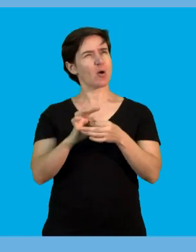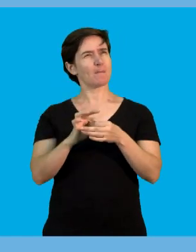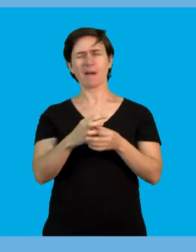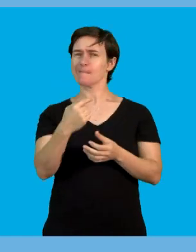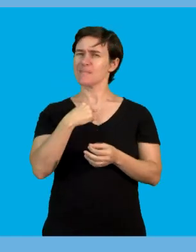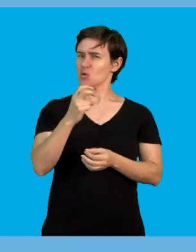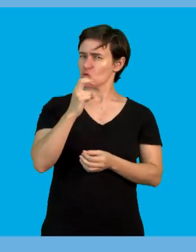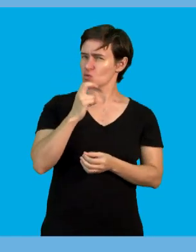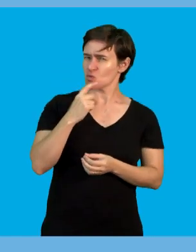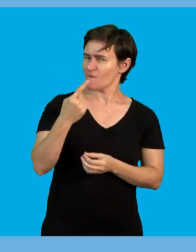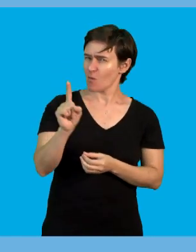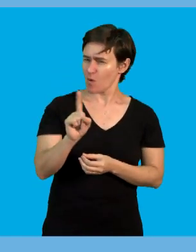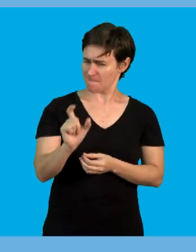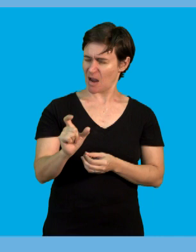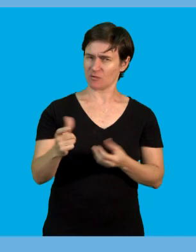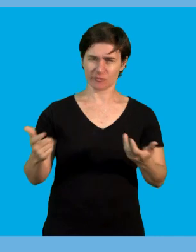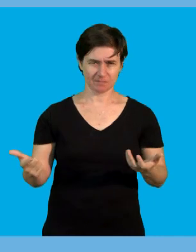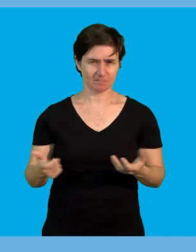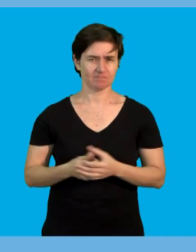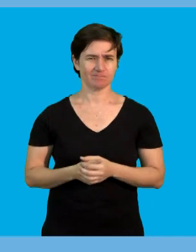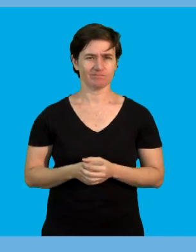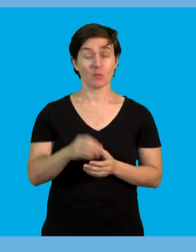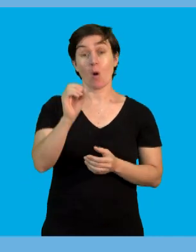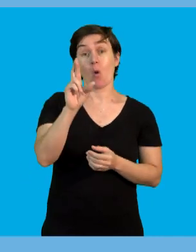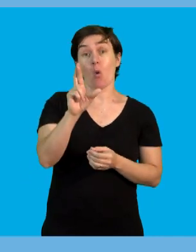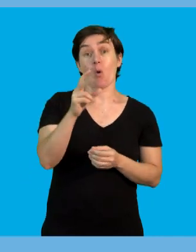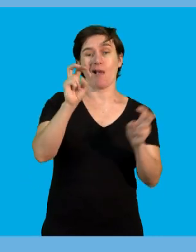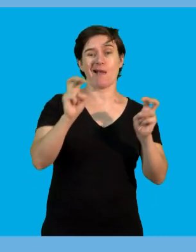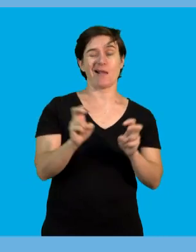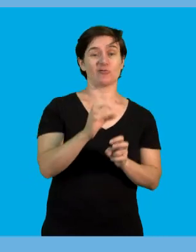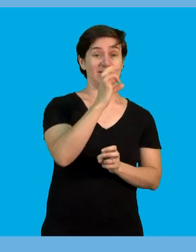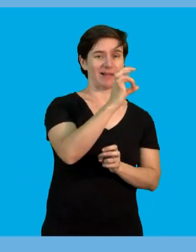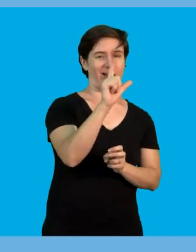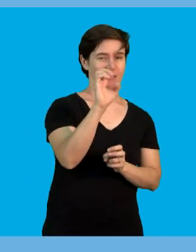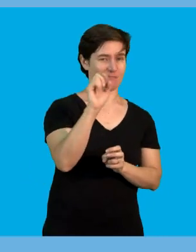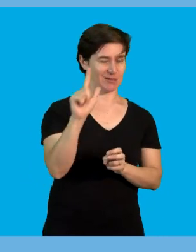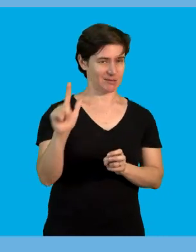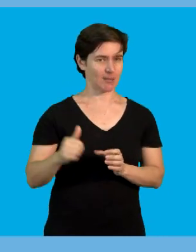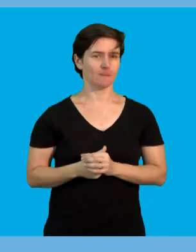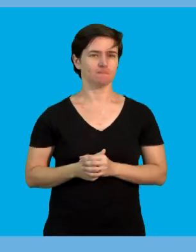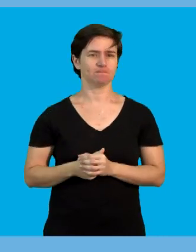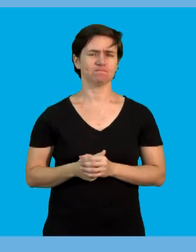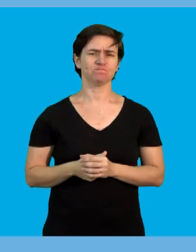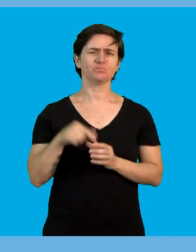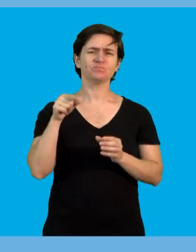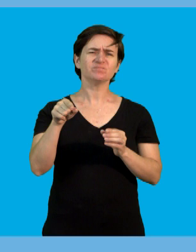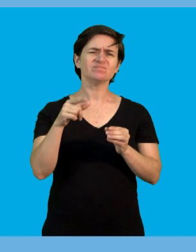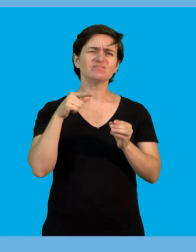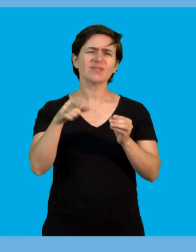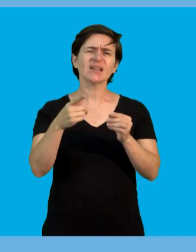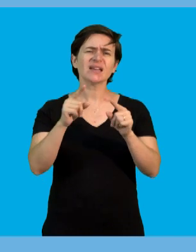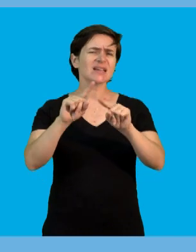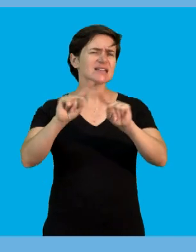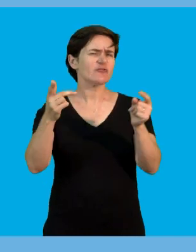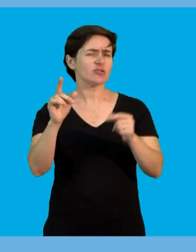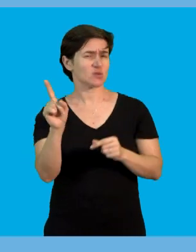home, what do you use your batteries for, or the electric cells? Remember, the difference between the two, the cells